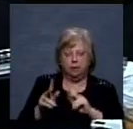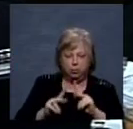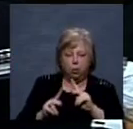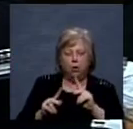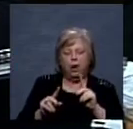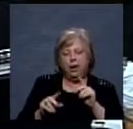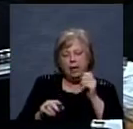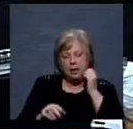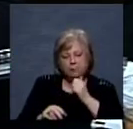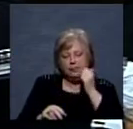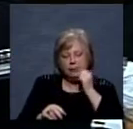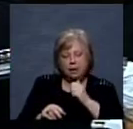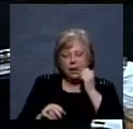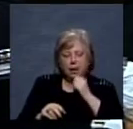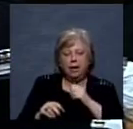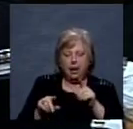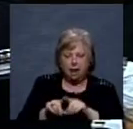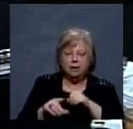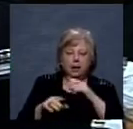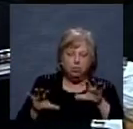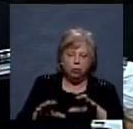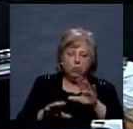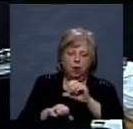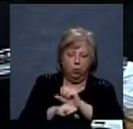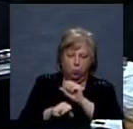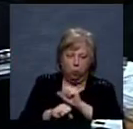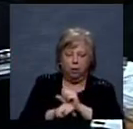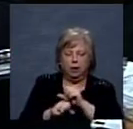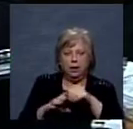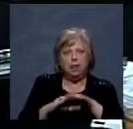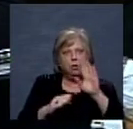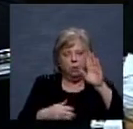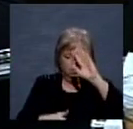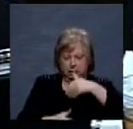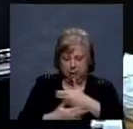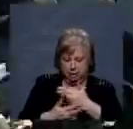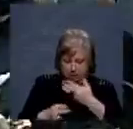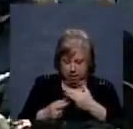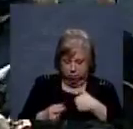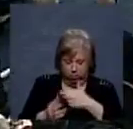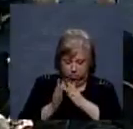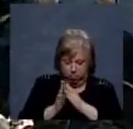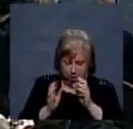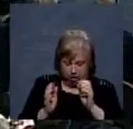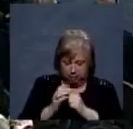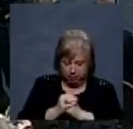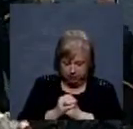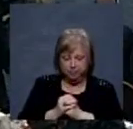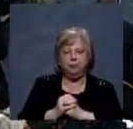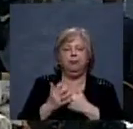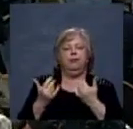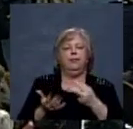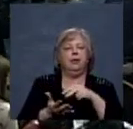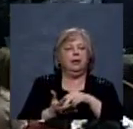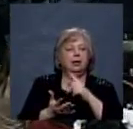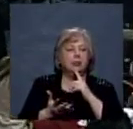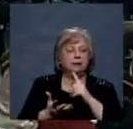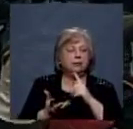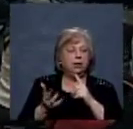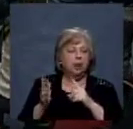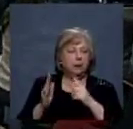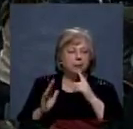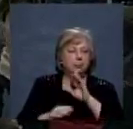and our folks. In your son's name we pray. Amen. Amen. Amen. If you would, please stand and join me in the Pledge of Allegiance.